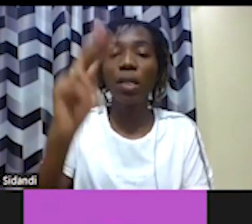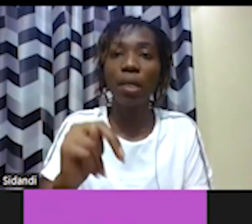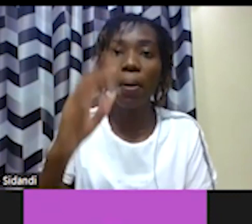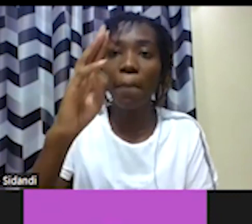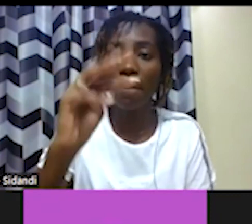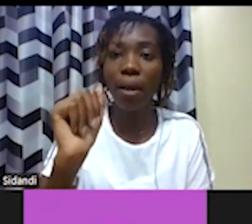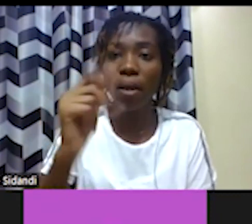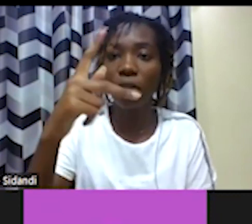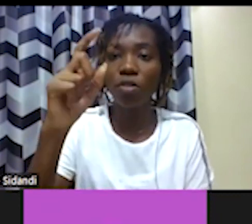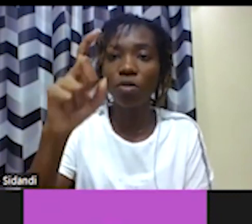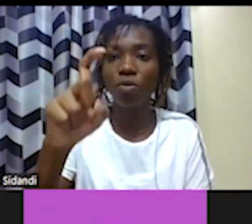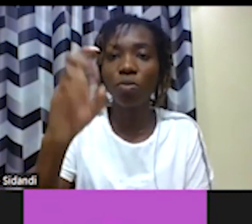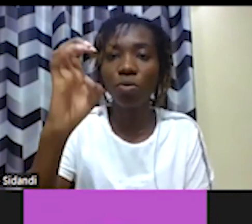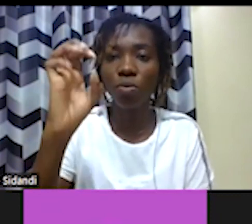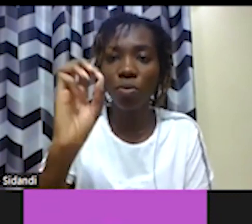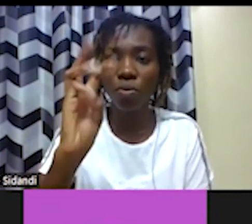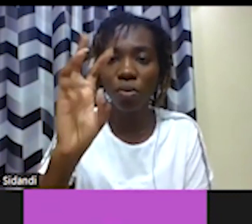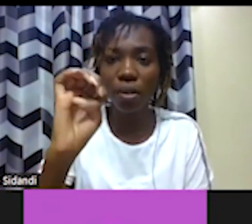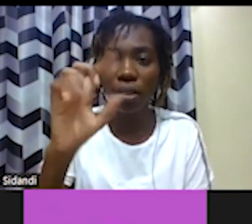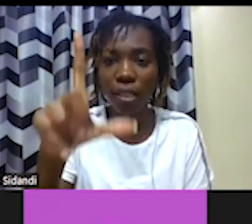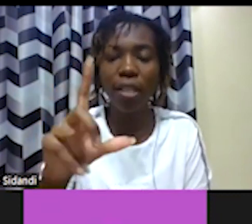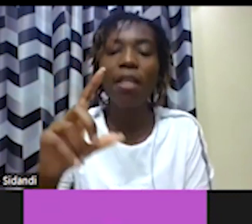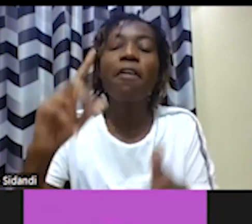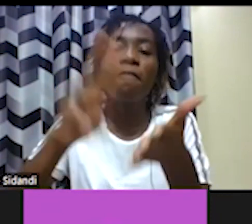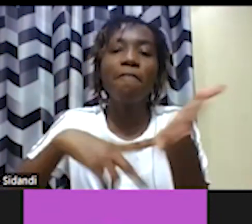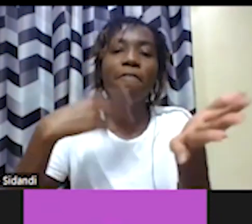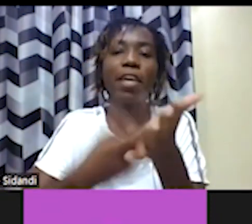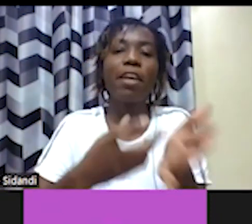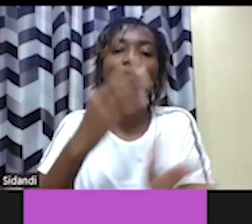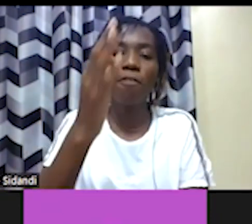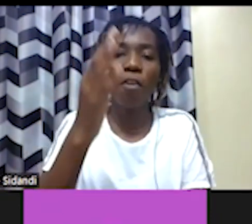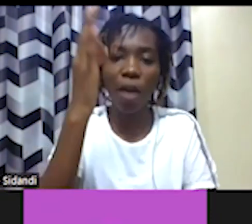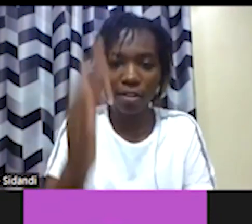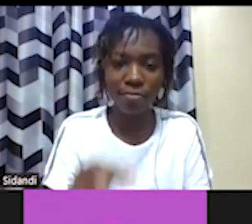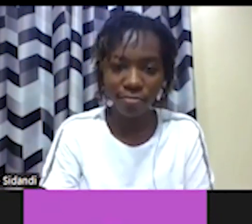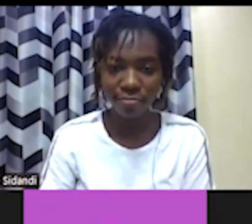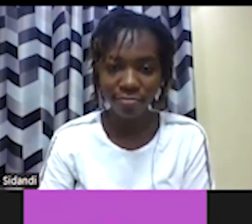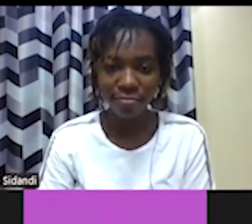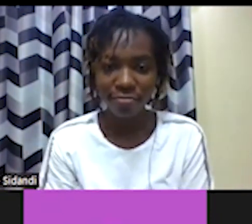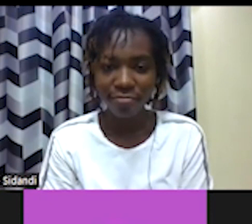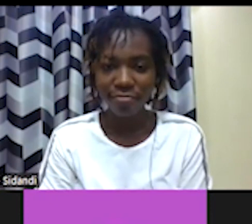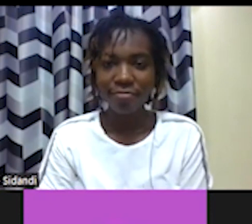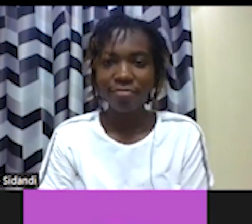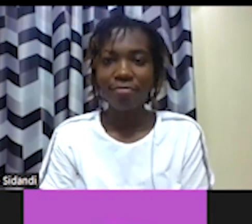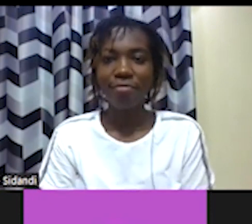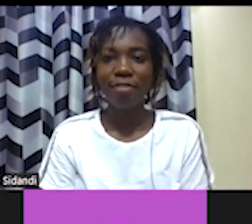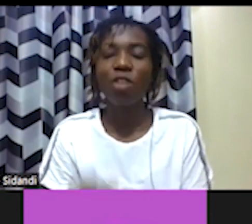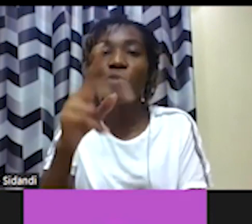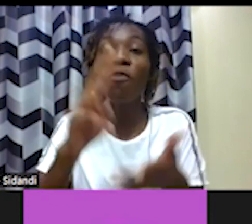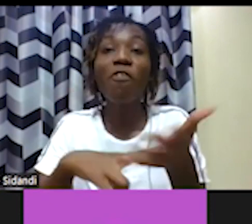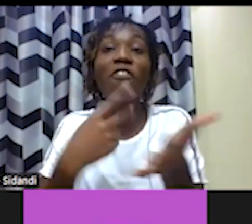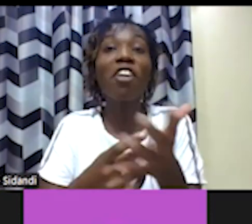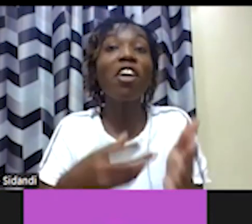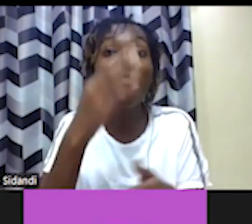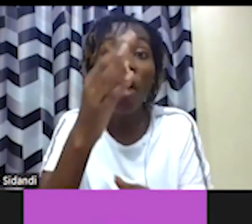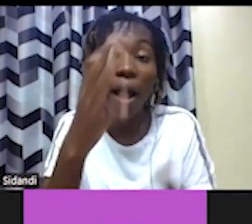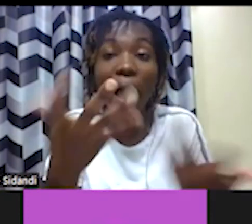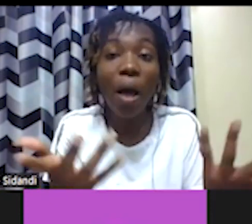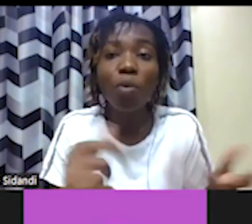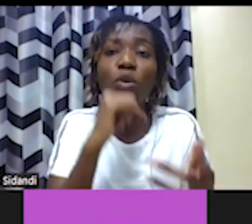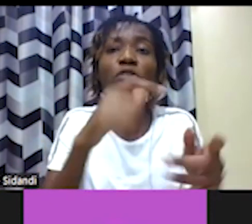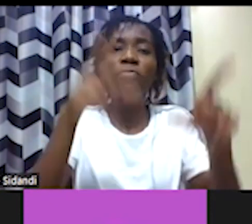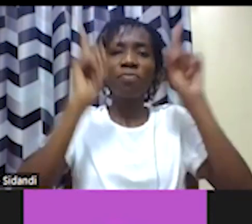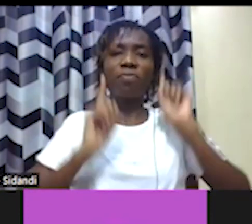Failing Forward. Failing forward, yes. Yeah, failing forward. How do you fail forward, not